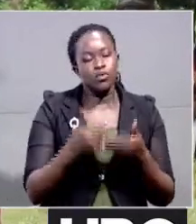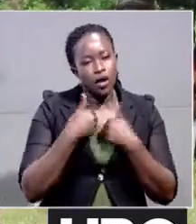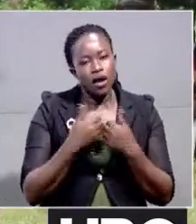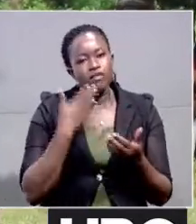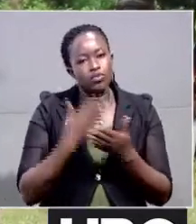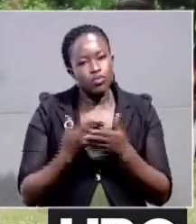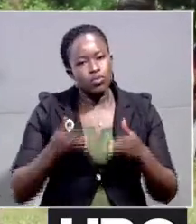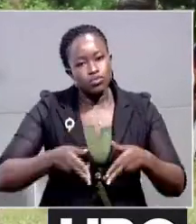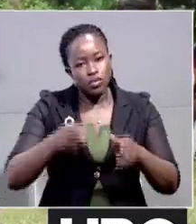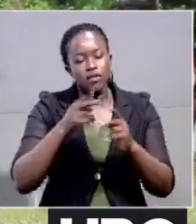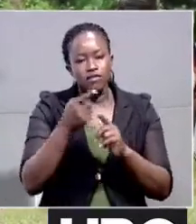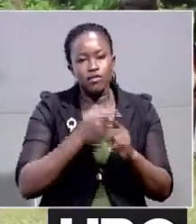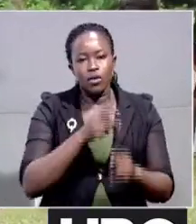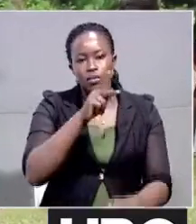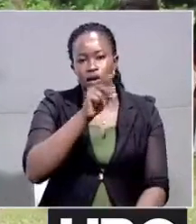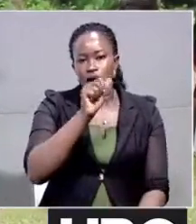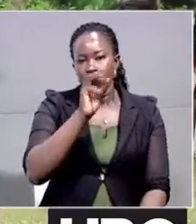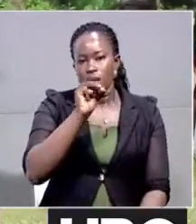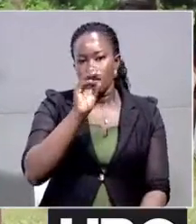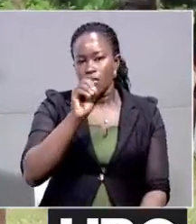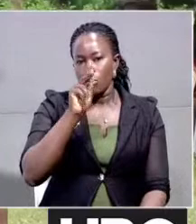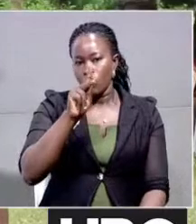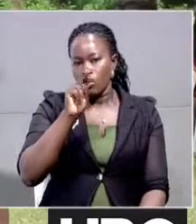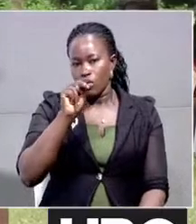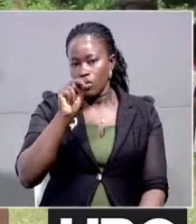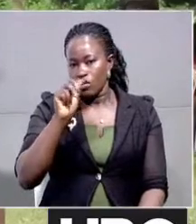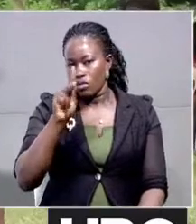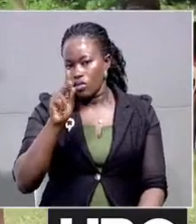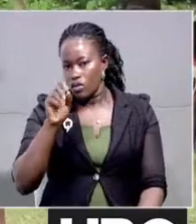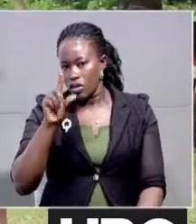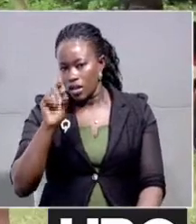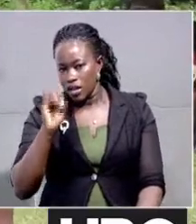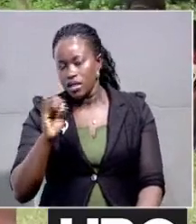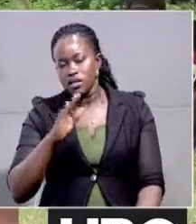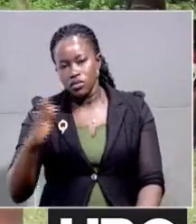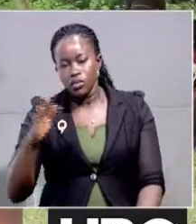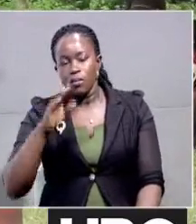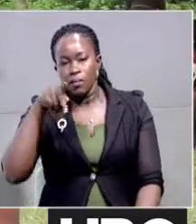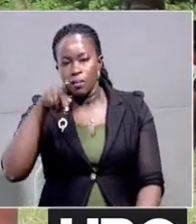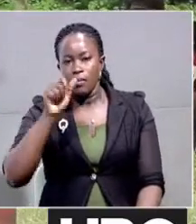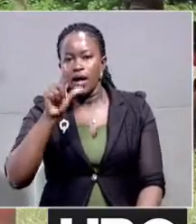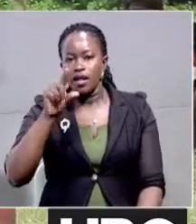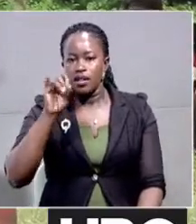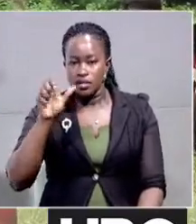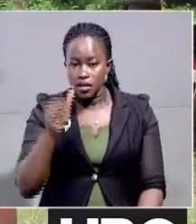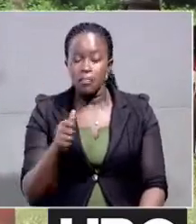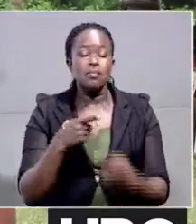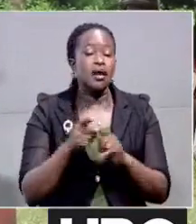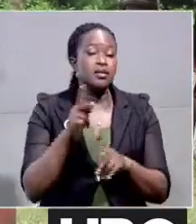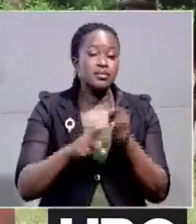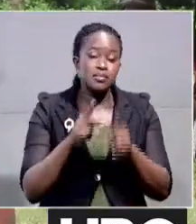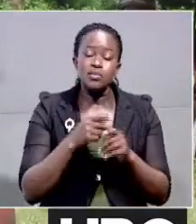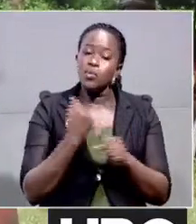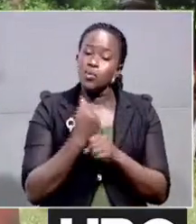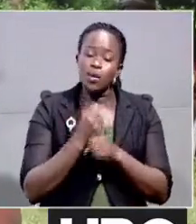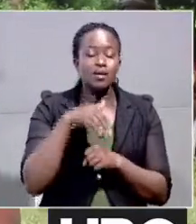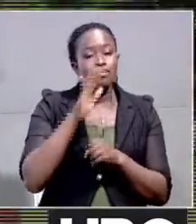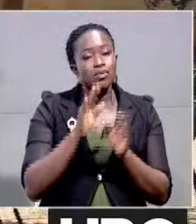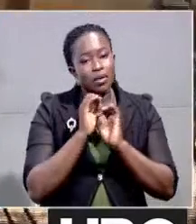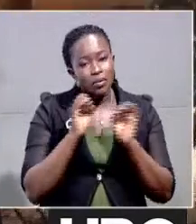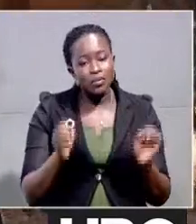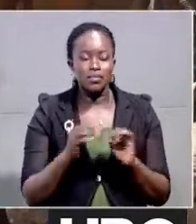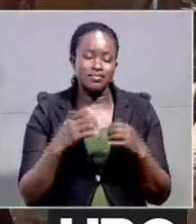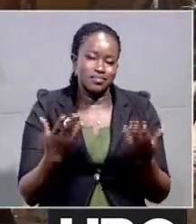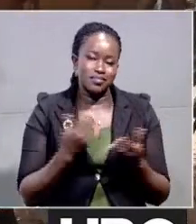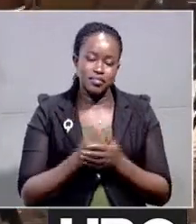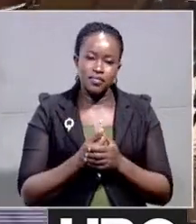from Kamonkoli to Palisa and whatever. But the people are not yet being production so that we can have a lot of things being exported.